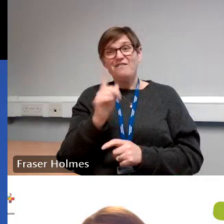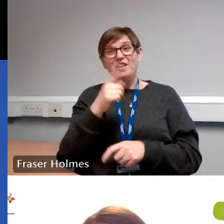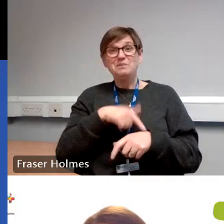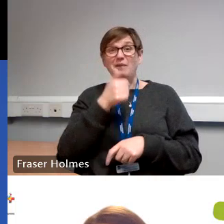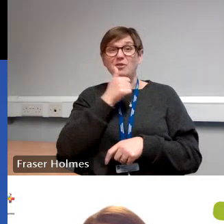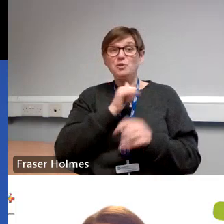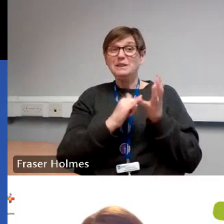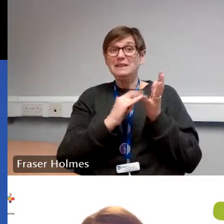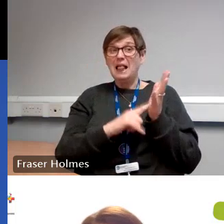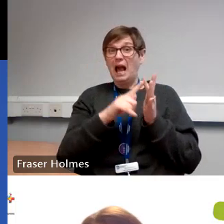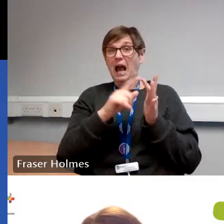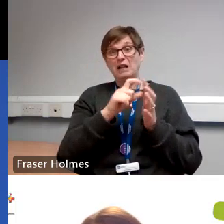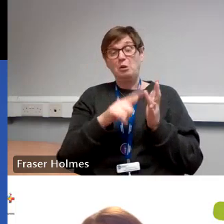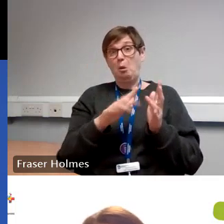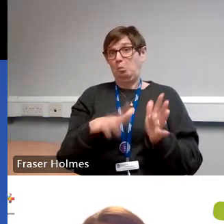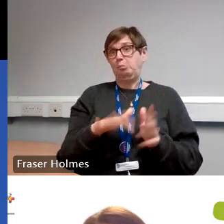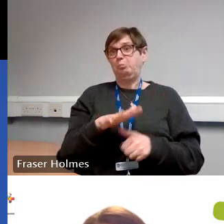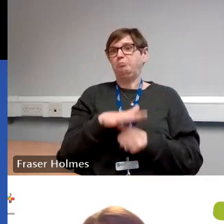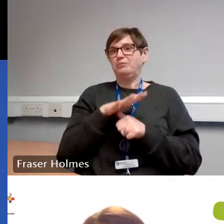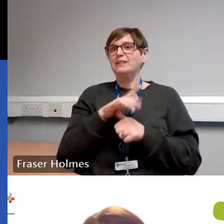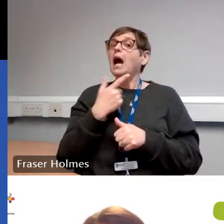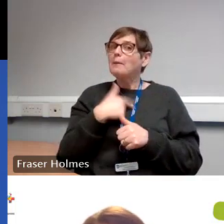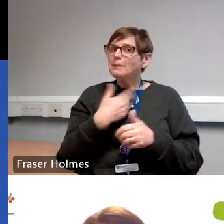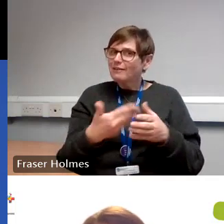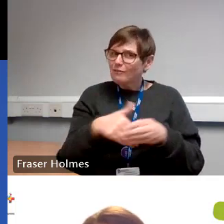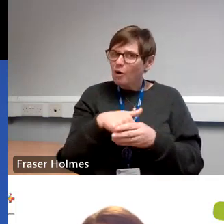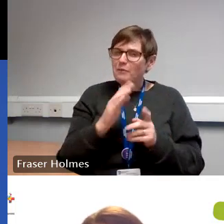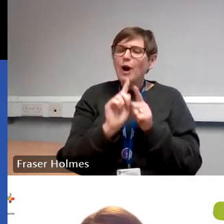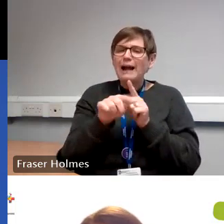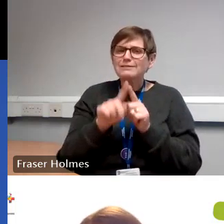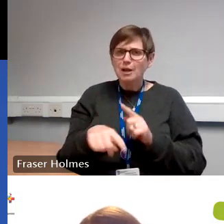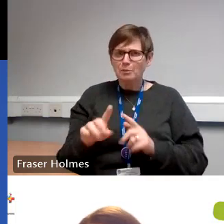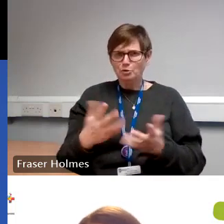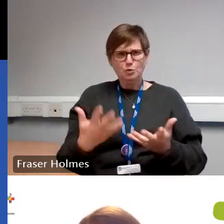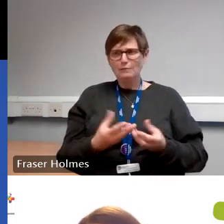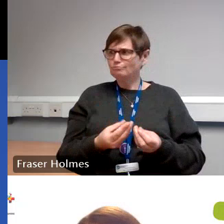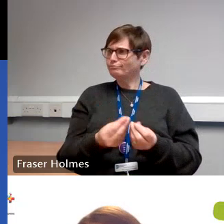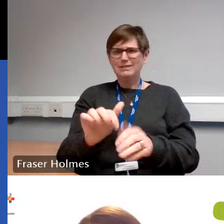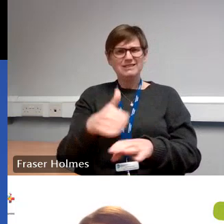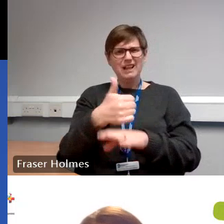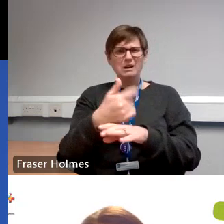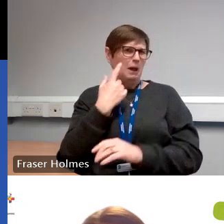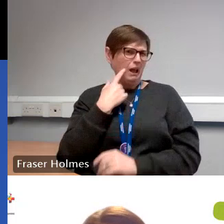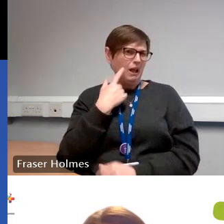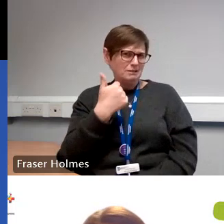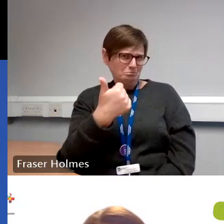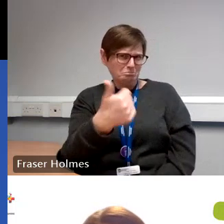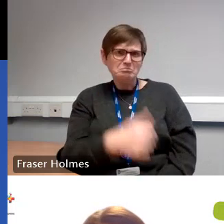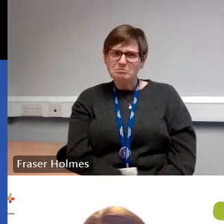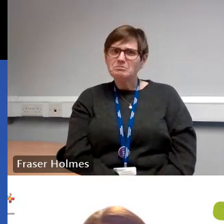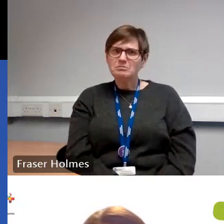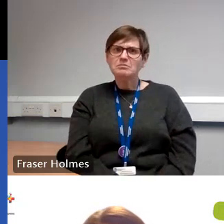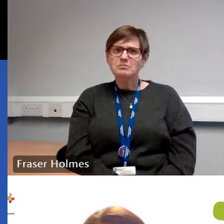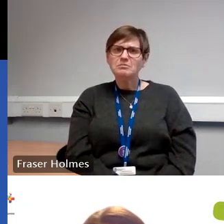very impressed with it. Like, I've been a participant, but it was just so slick to set up. Mm.